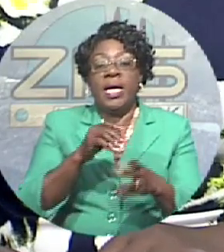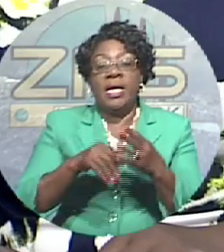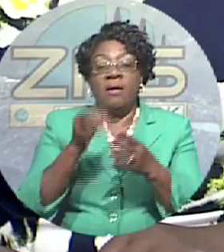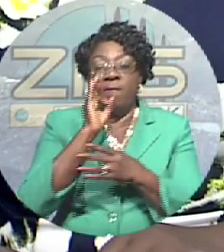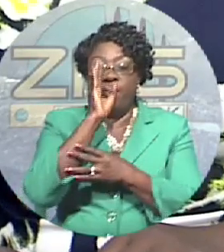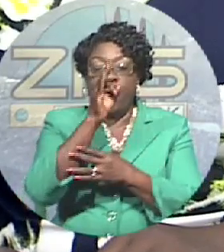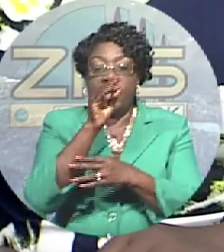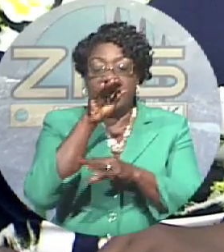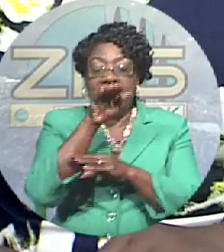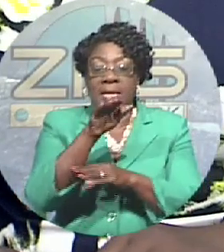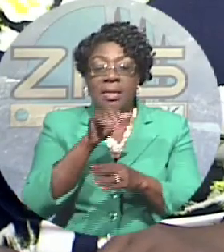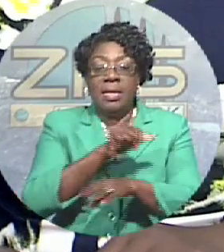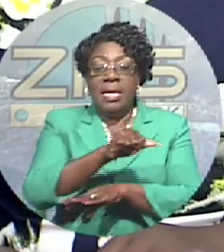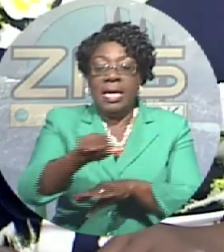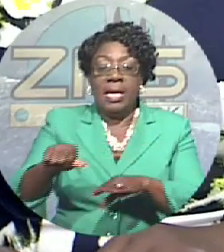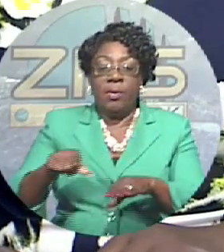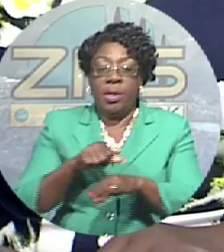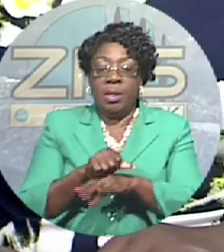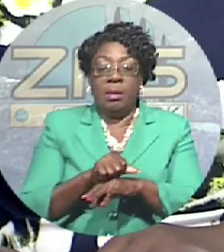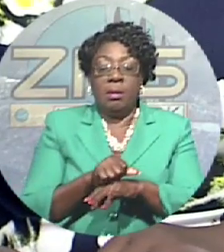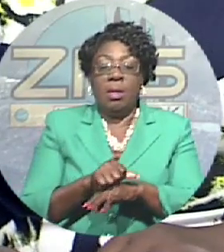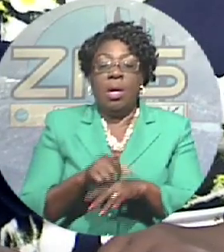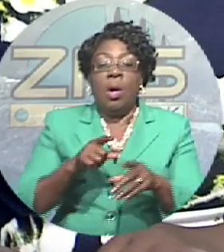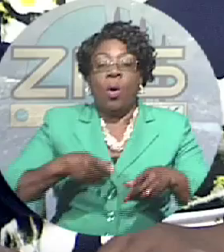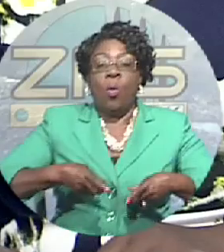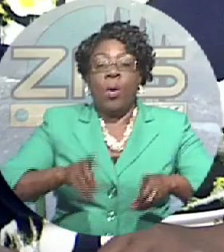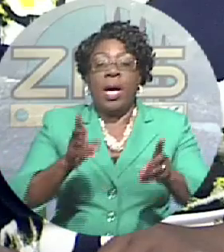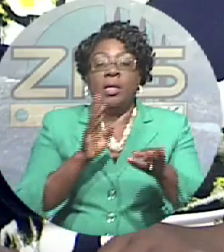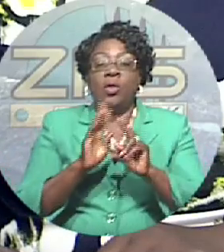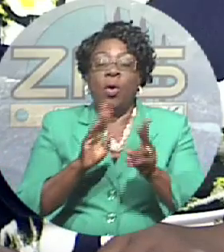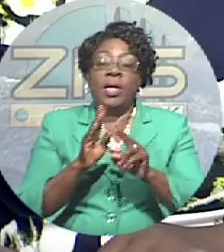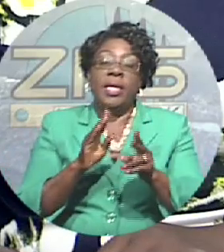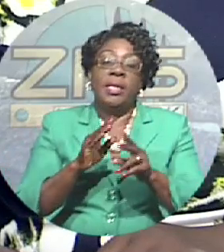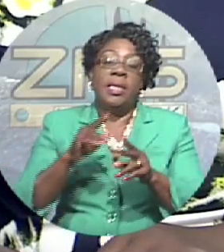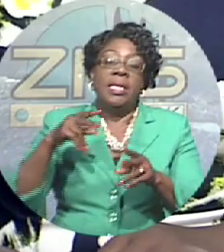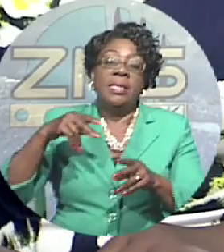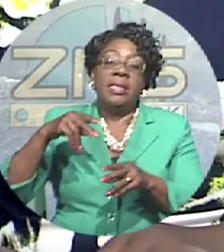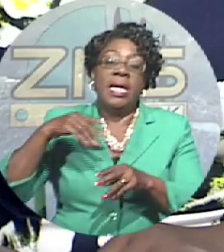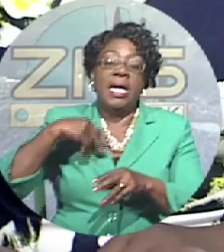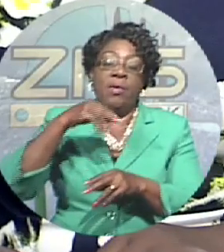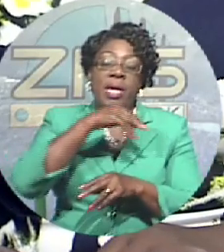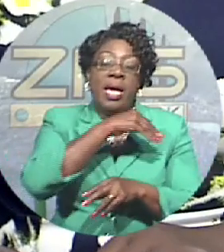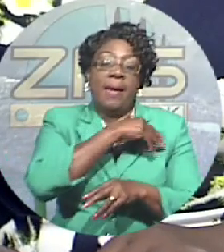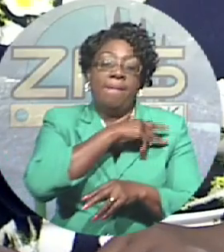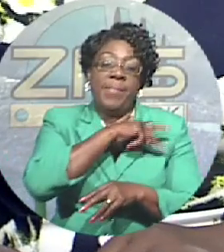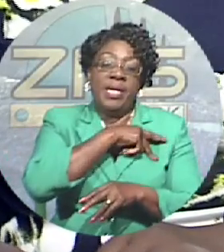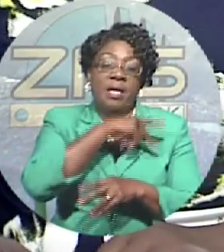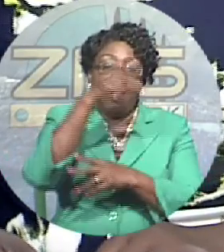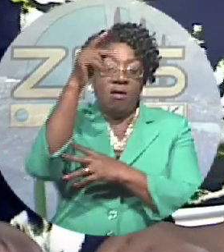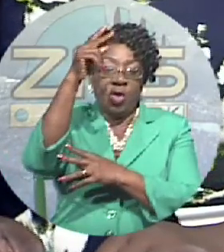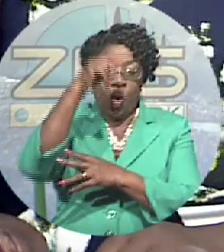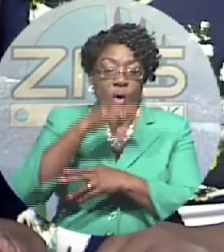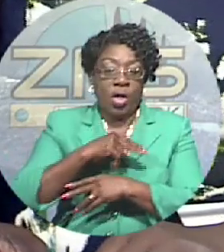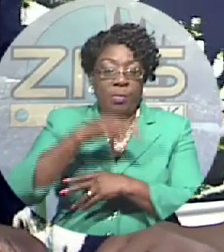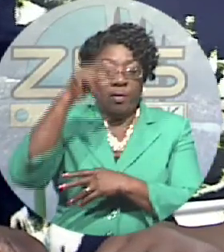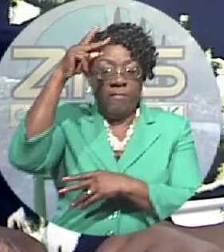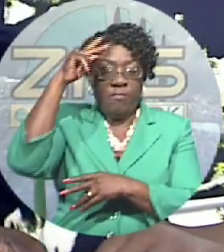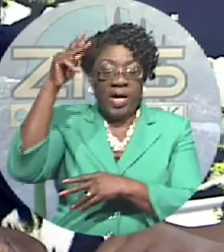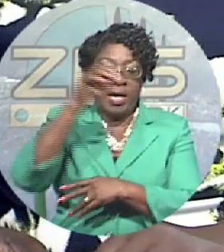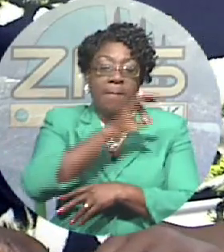While addressing a branch meeting in his constituency this week, the area MP, the Honourable Fred Mitchell, gave details of the